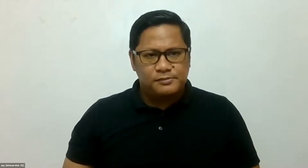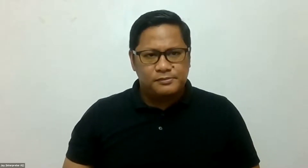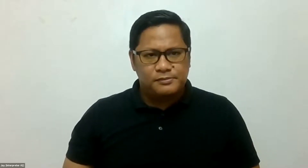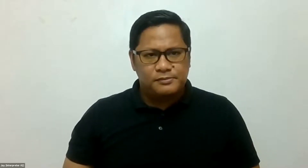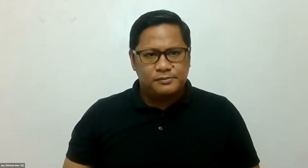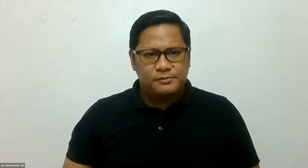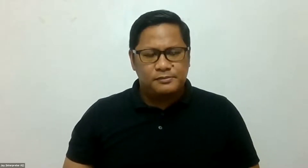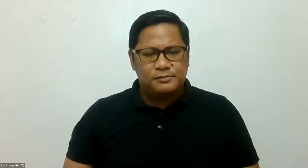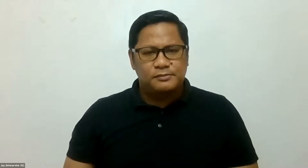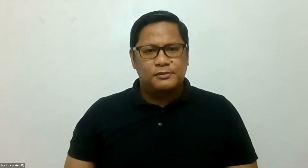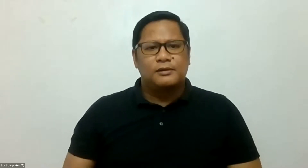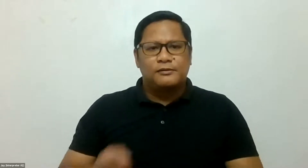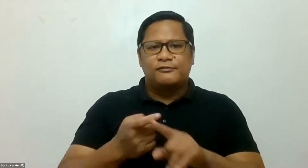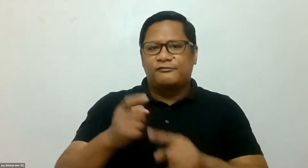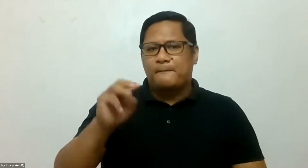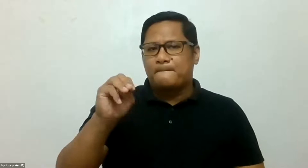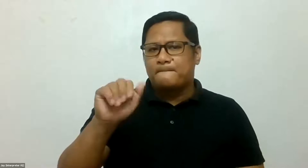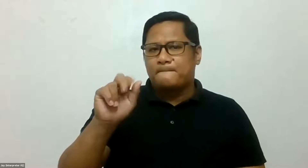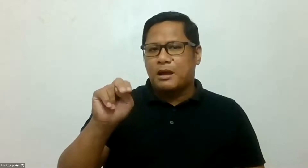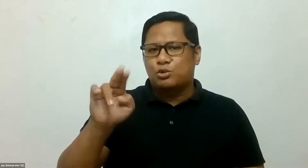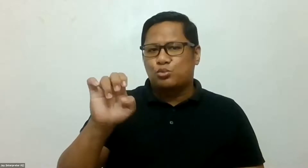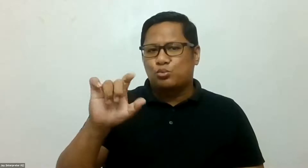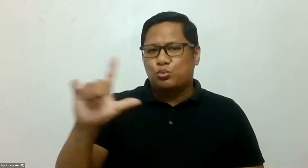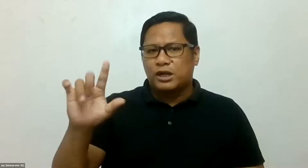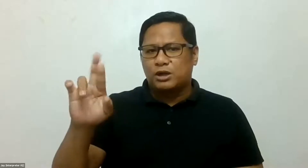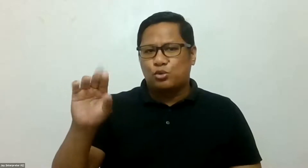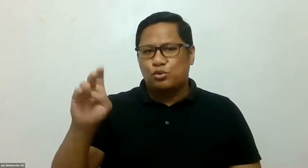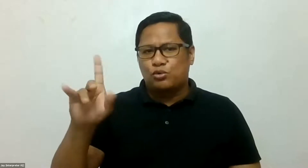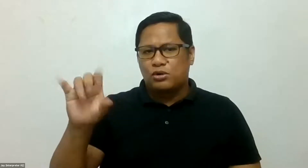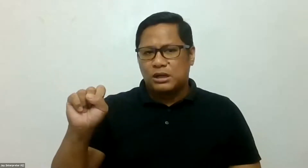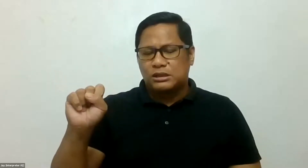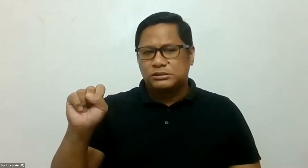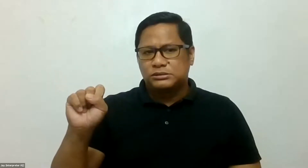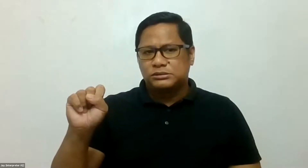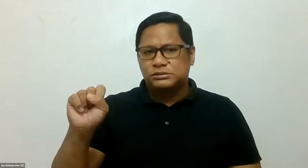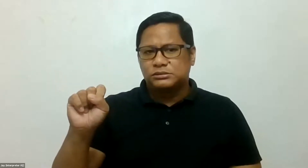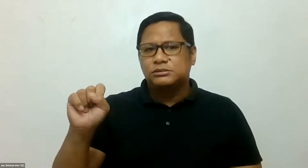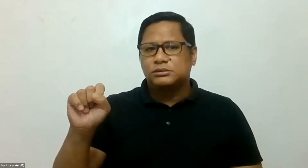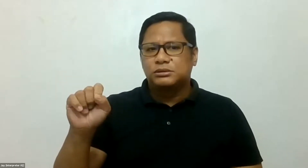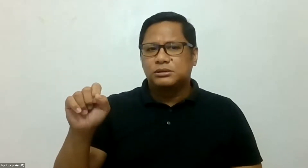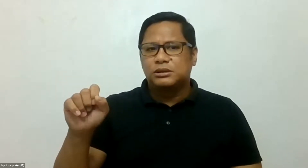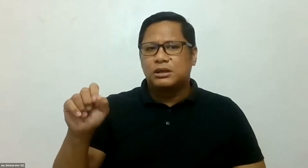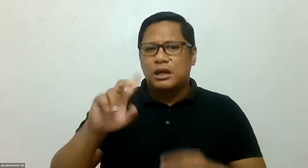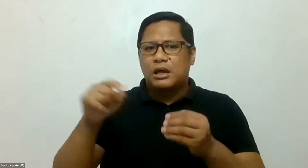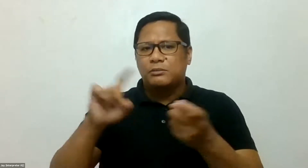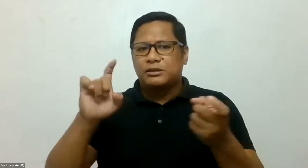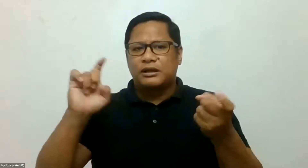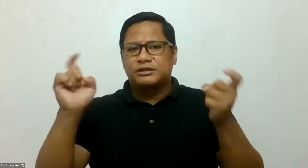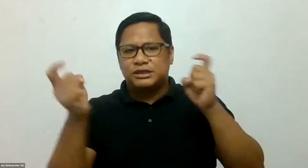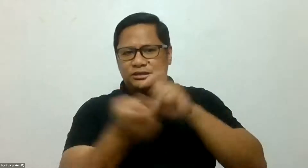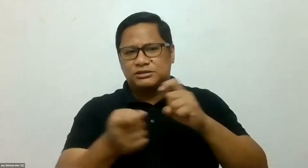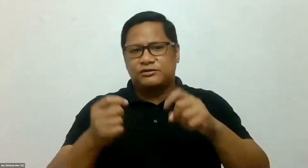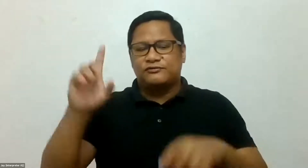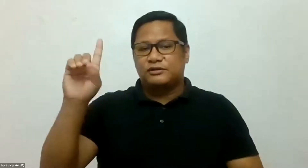This is from Manuel Rojas. He asked, should we reverse the devolution of the DOH so it may